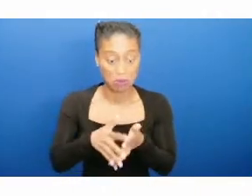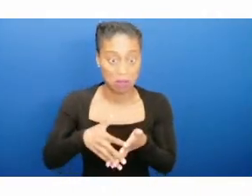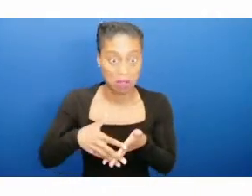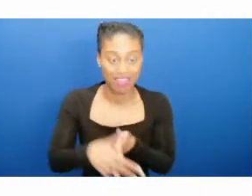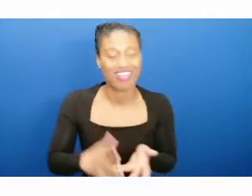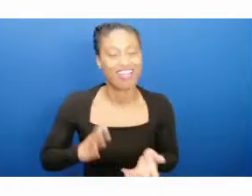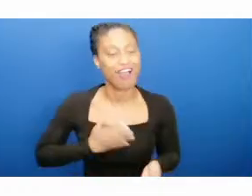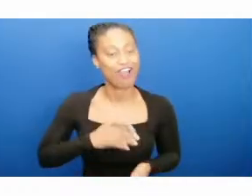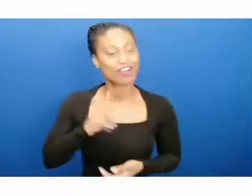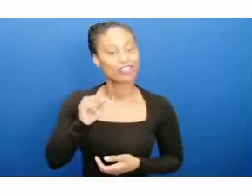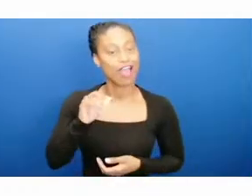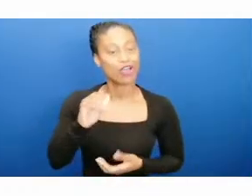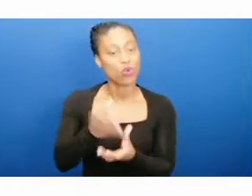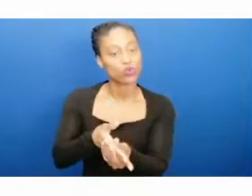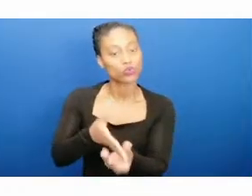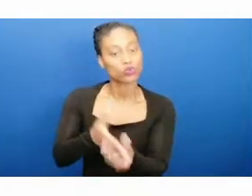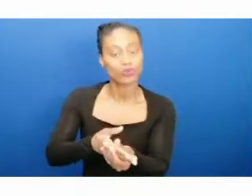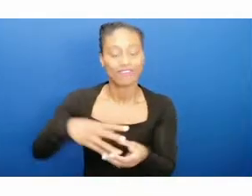taco filling.